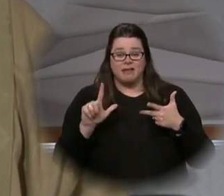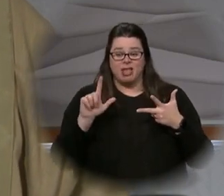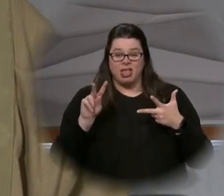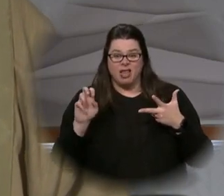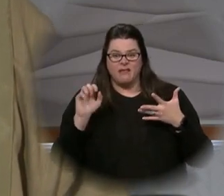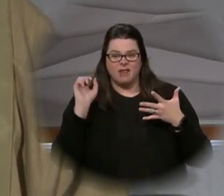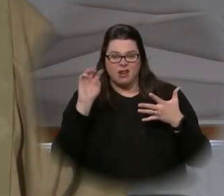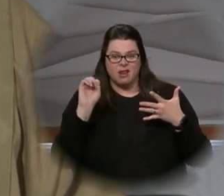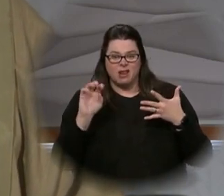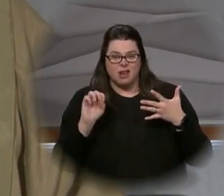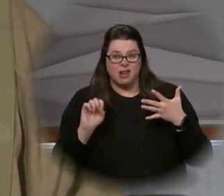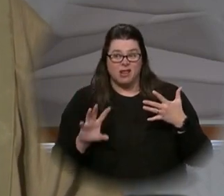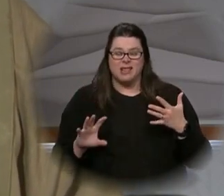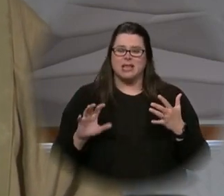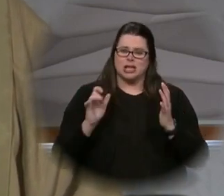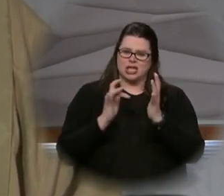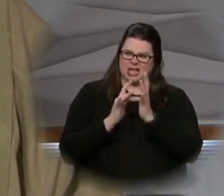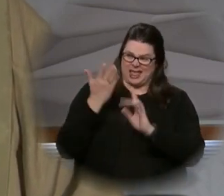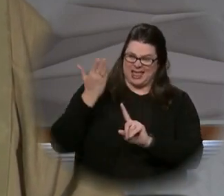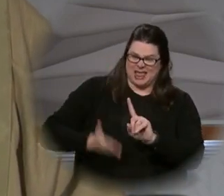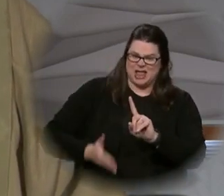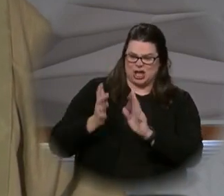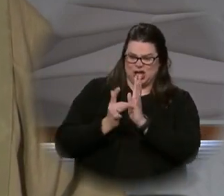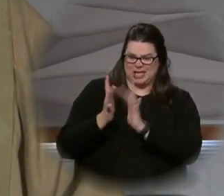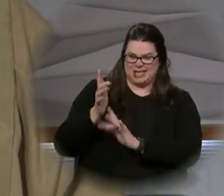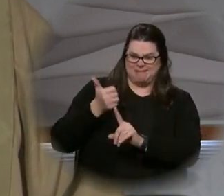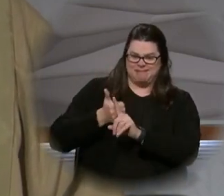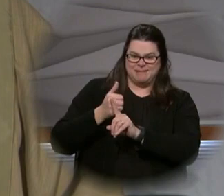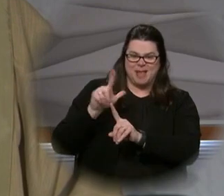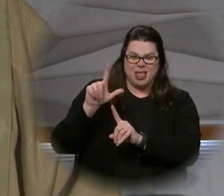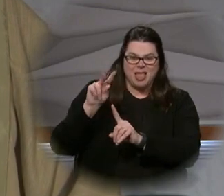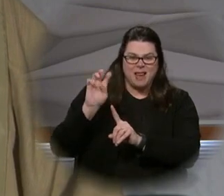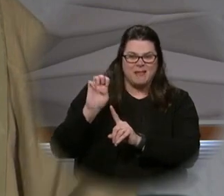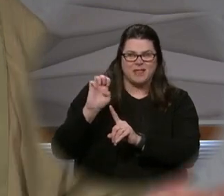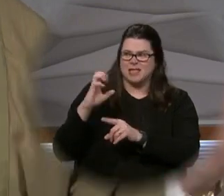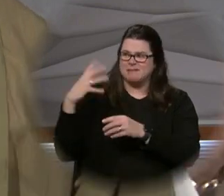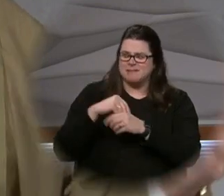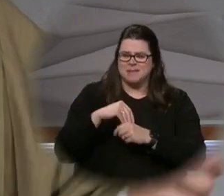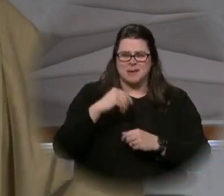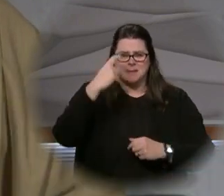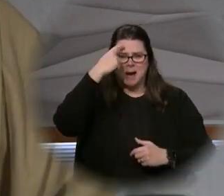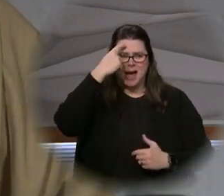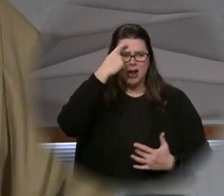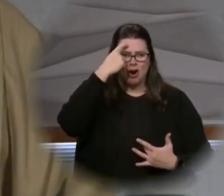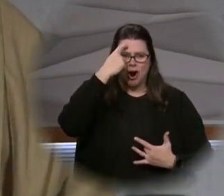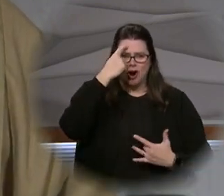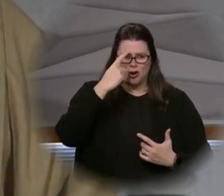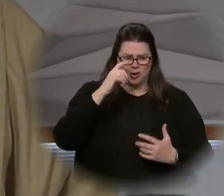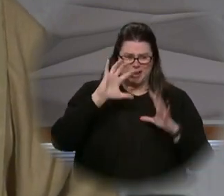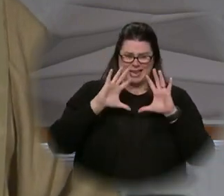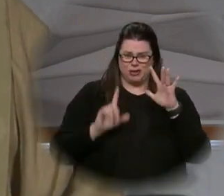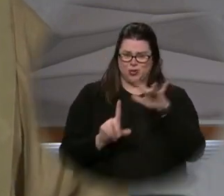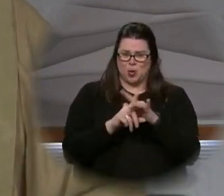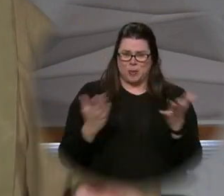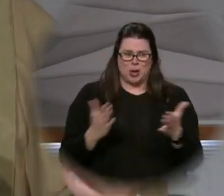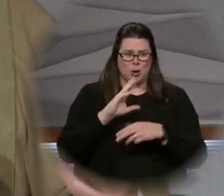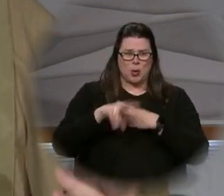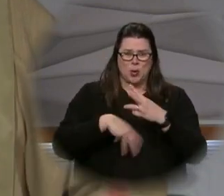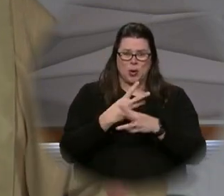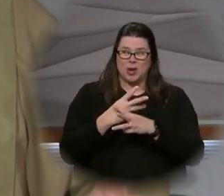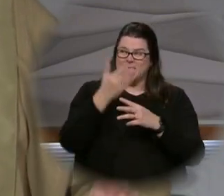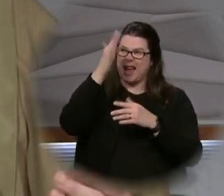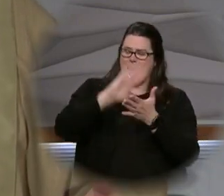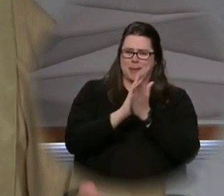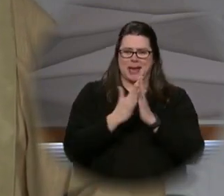Christ, incarnate in our word, in our lives, in our hearts, in the Eucharist. And